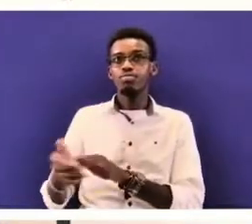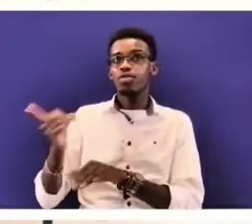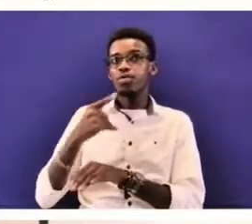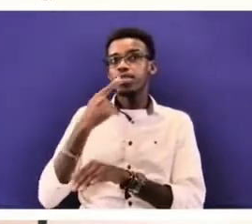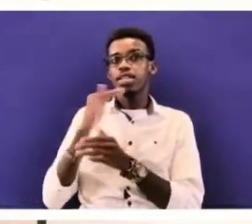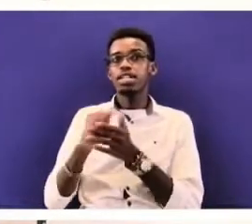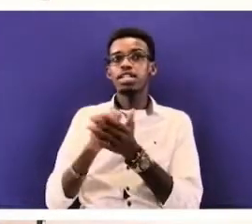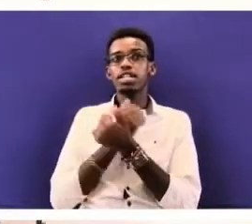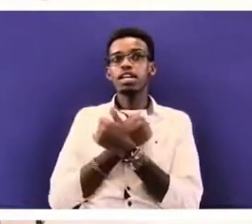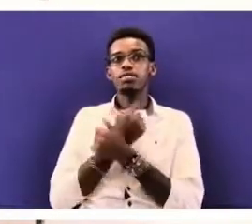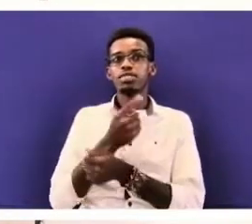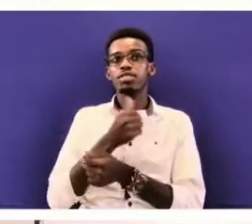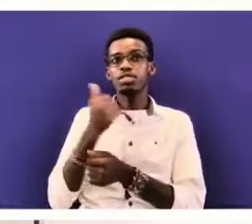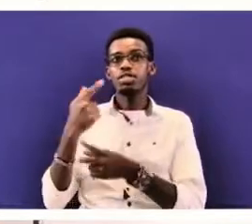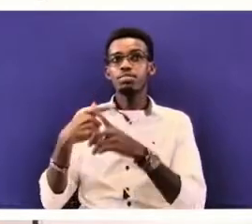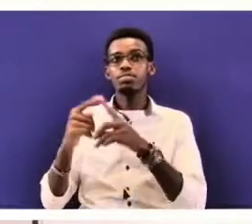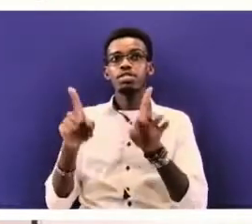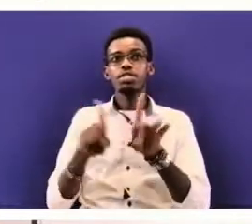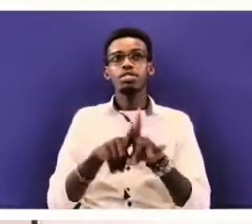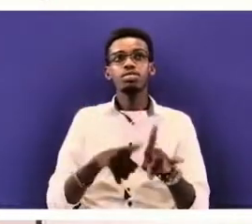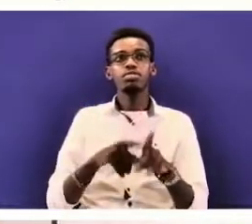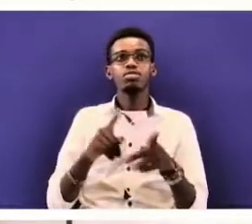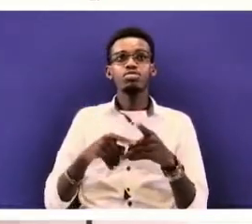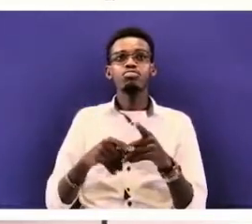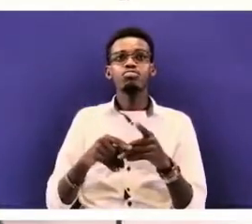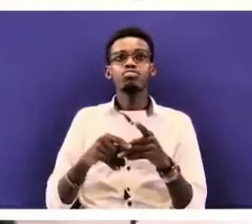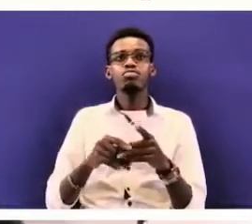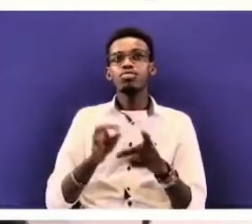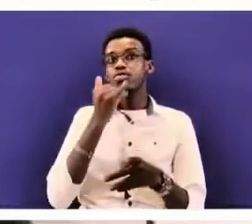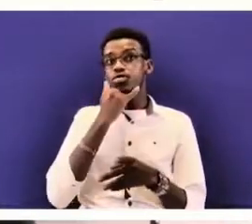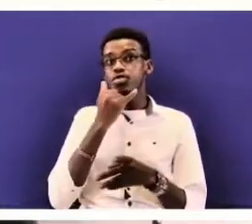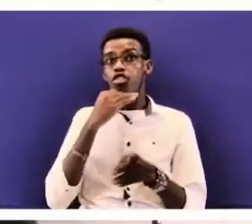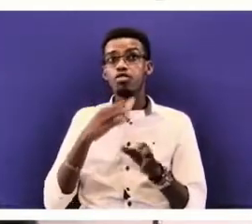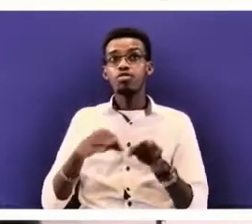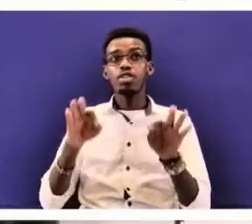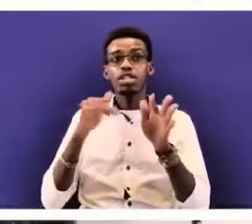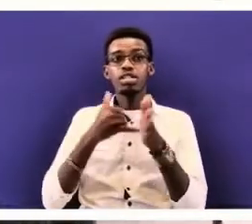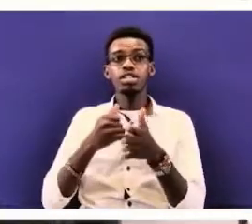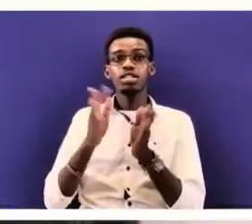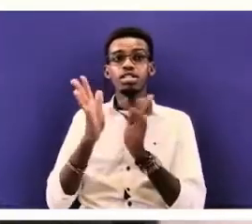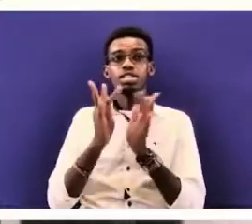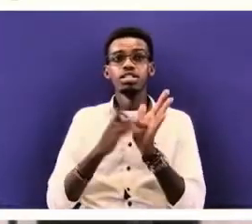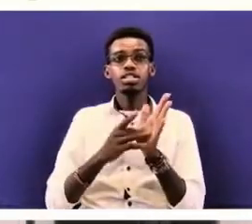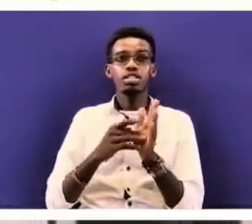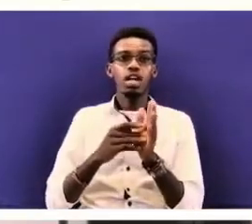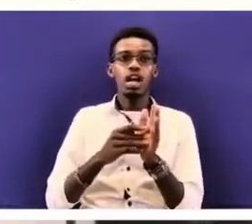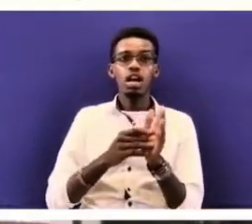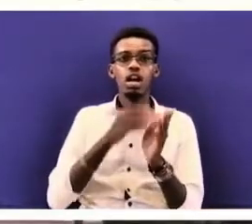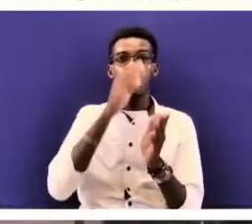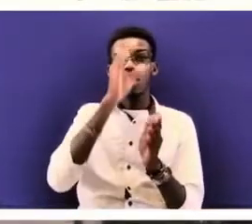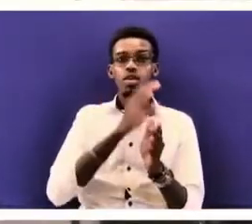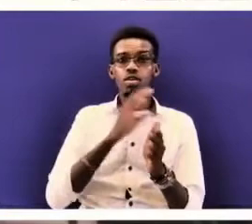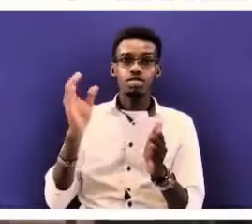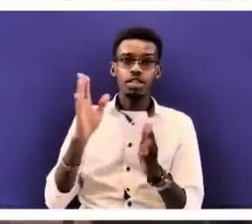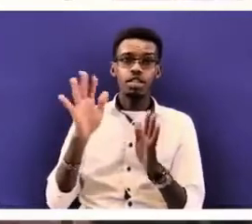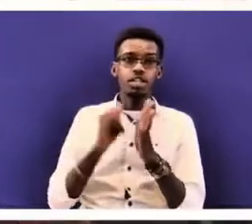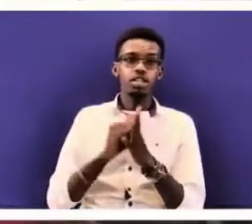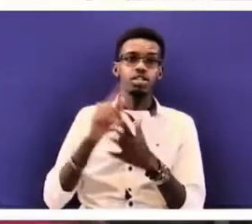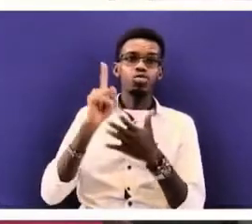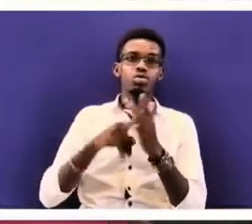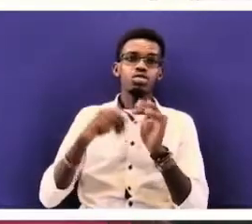each other, but we're so easy to write each other off. It was Jesus on the cross that, what did he